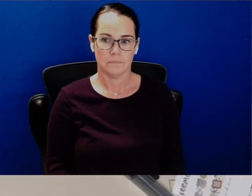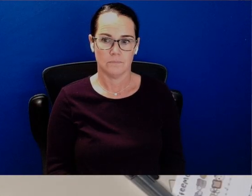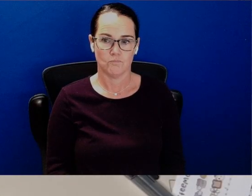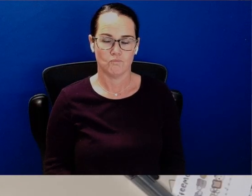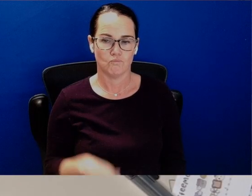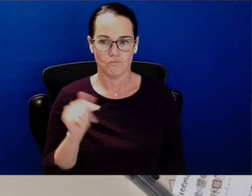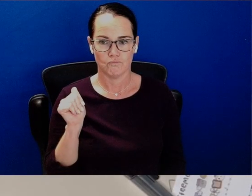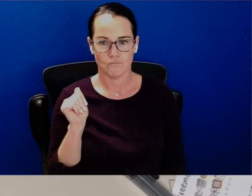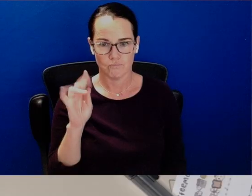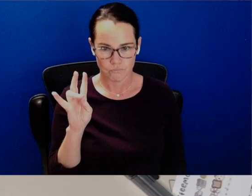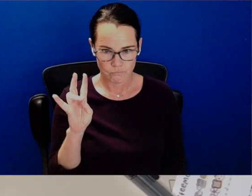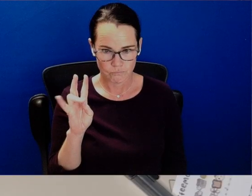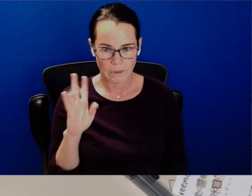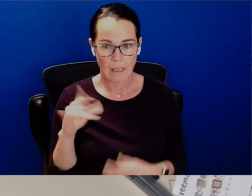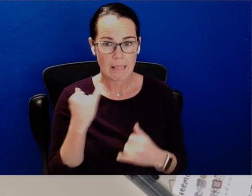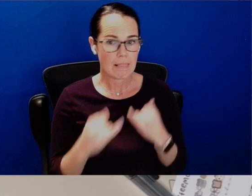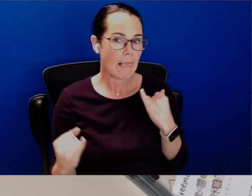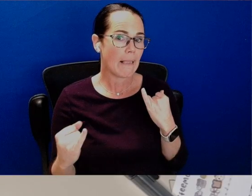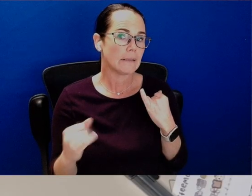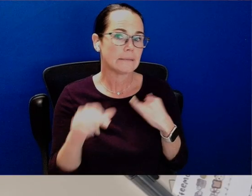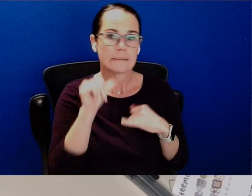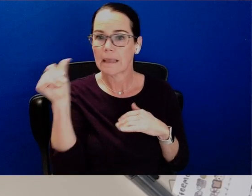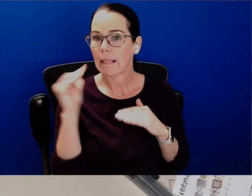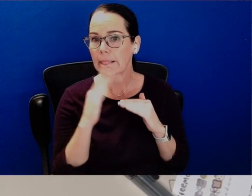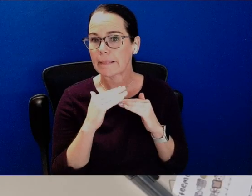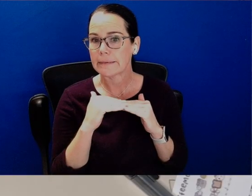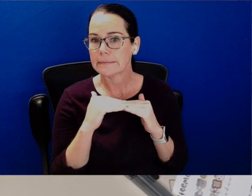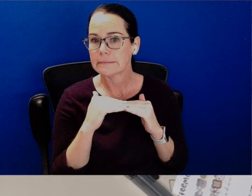27. And last but not least,